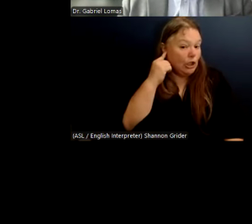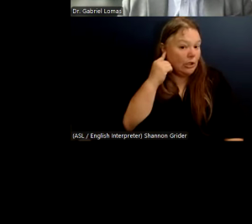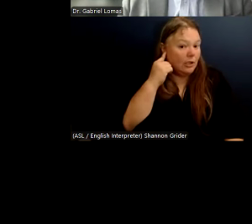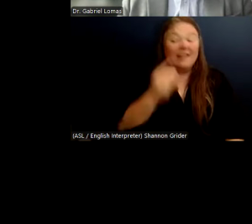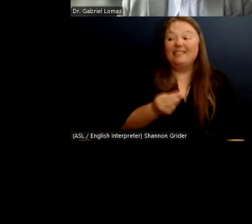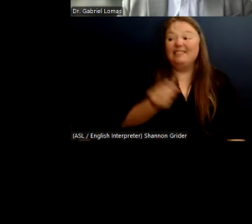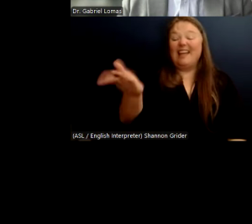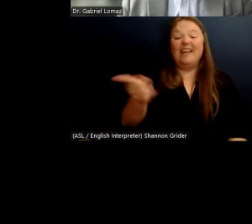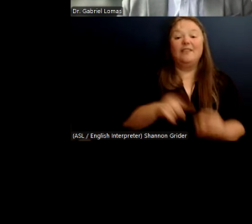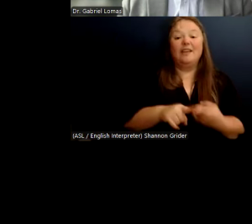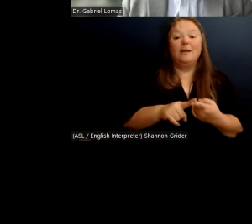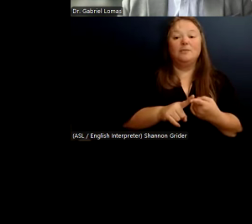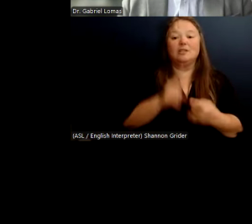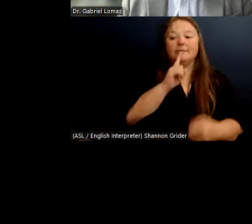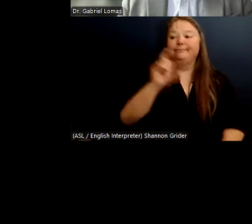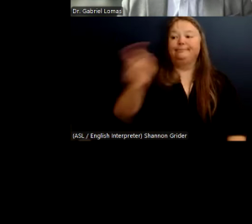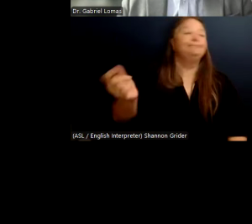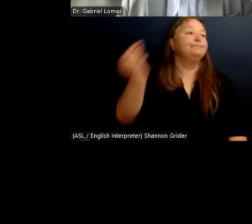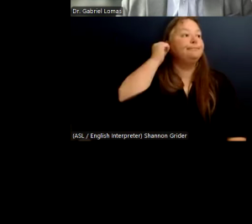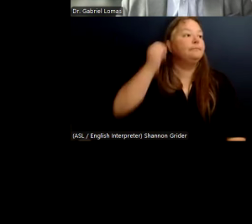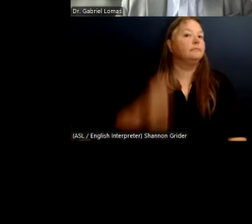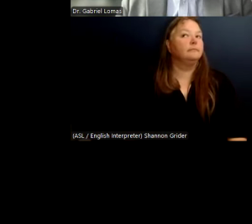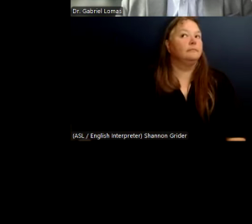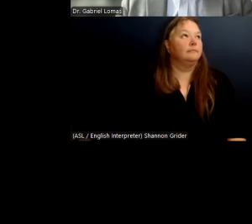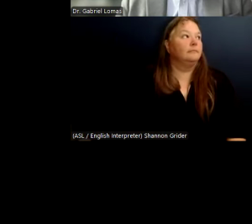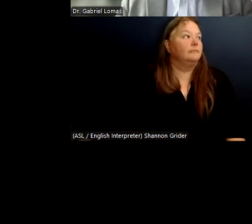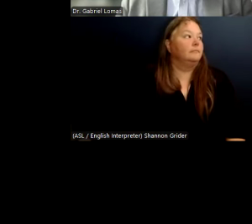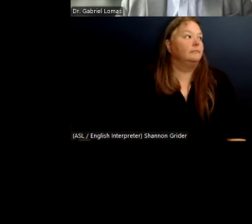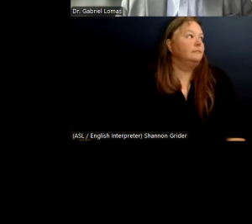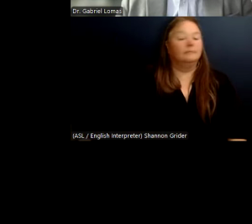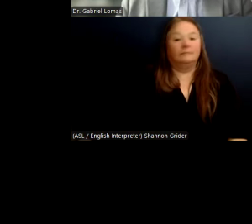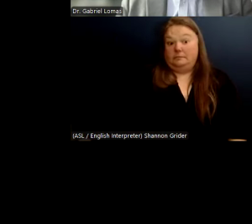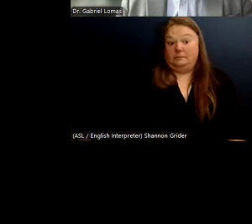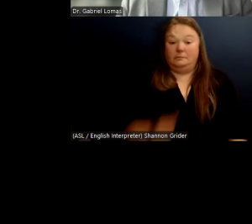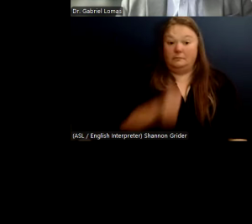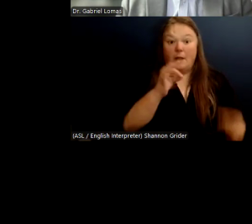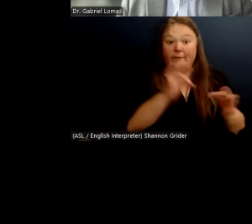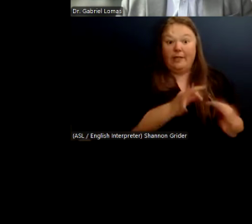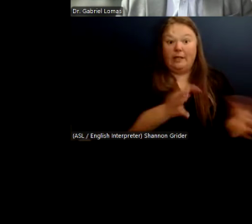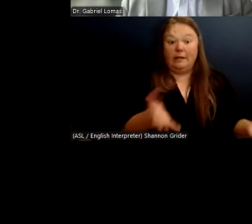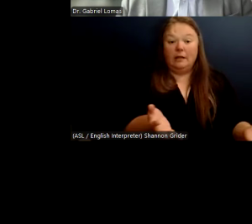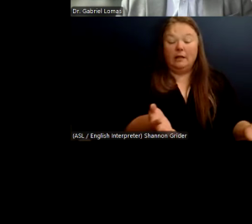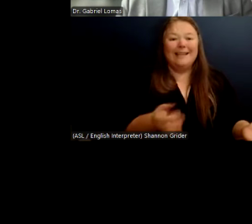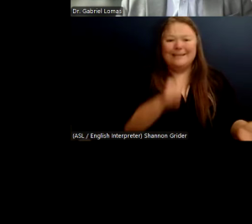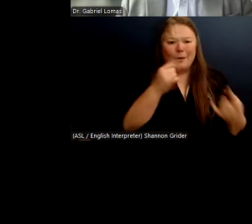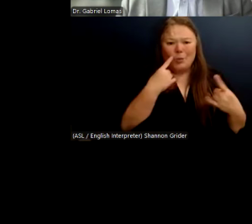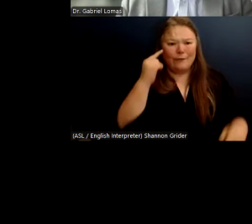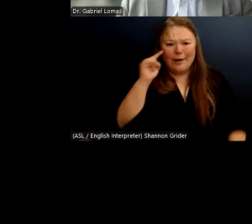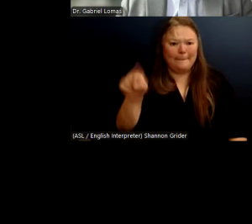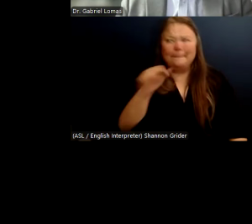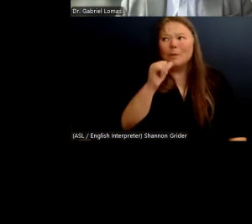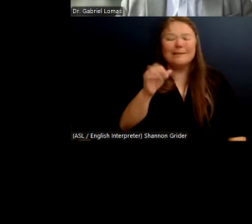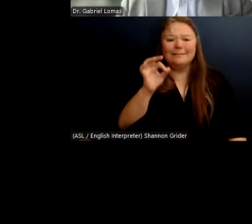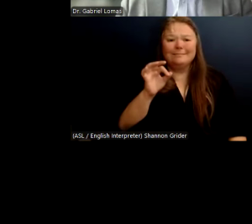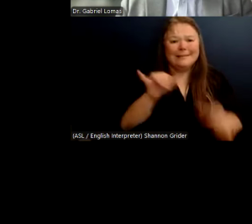him a court-appointed hearing aid to stick in his ear as if it didn't matter. Well, that didn't work for him. It wasn't made for his ears. It did